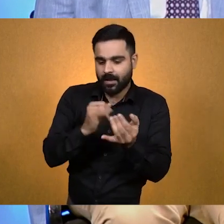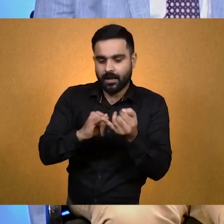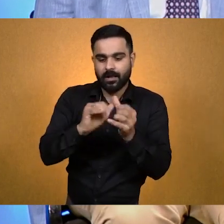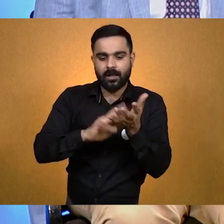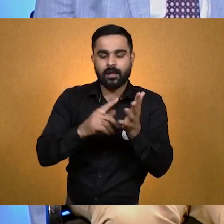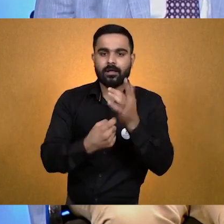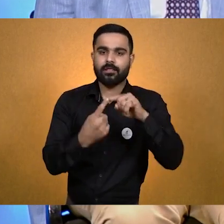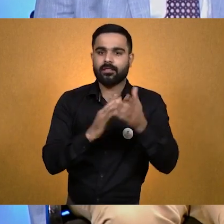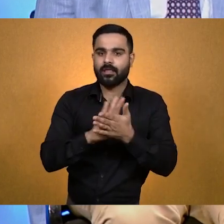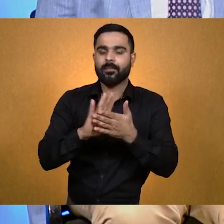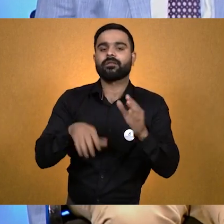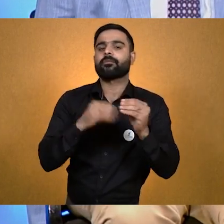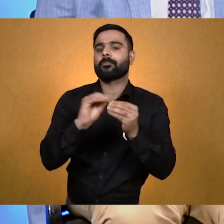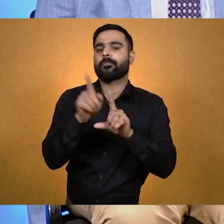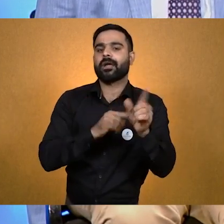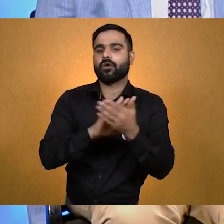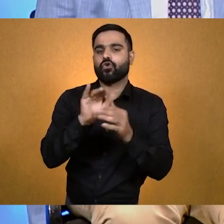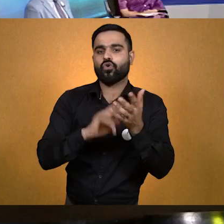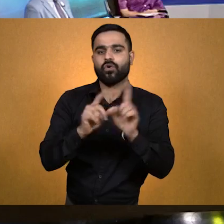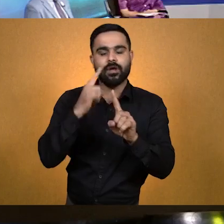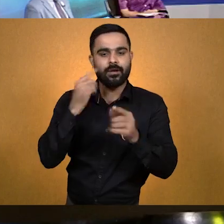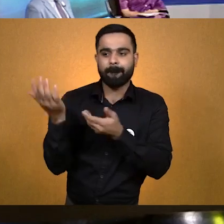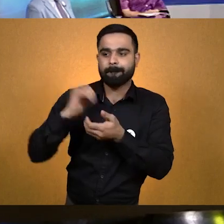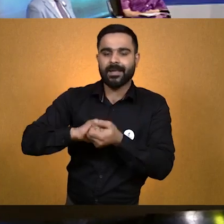Hyundai, in partnership with NDTV.